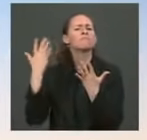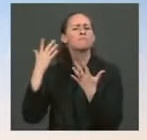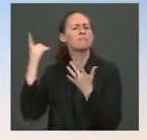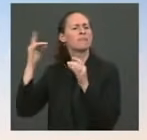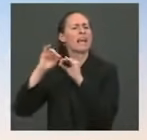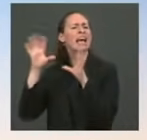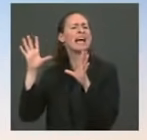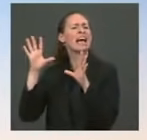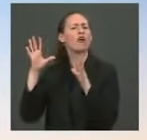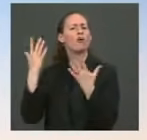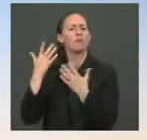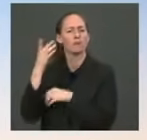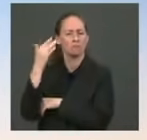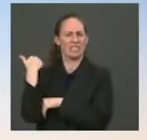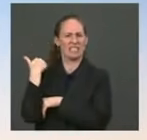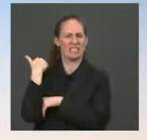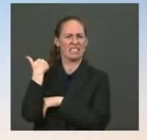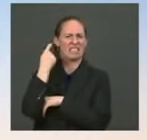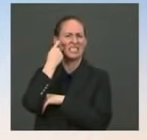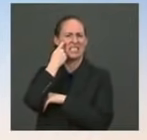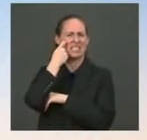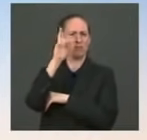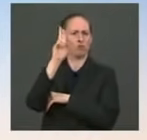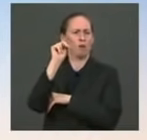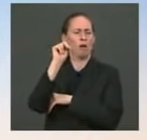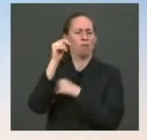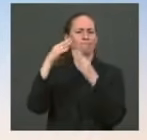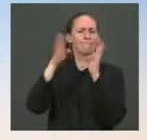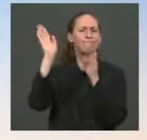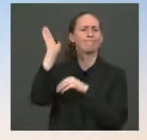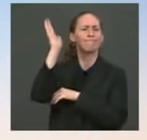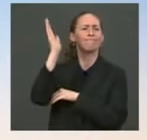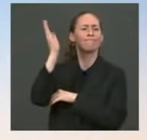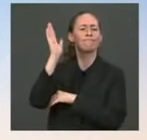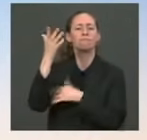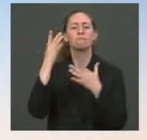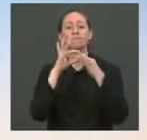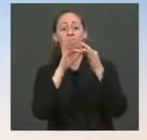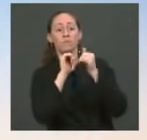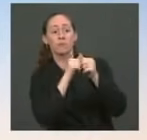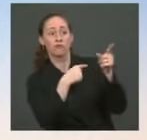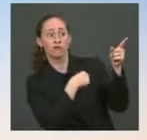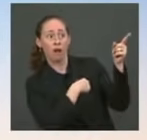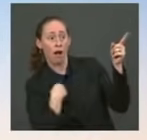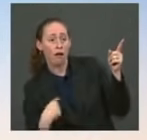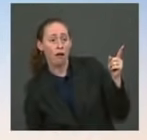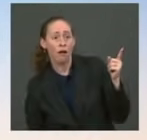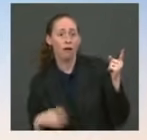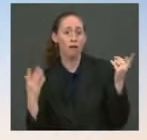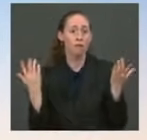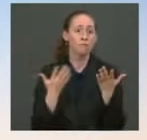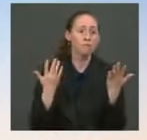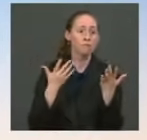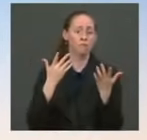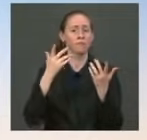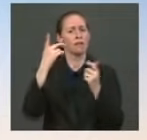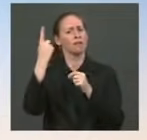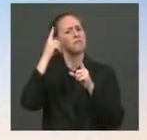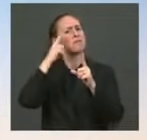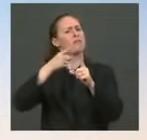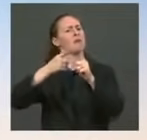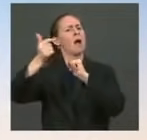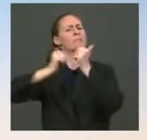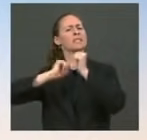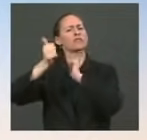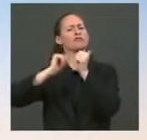UN General Assembly earlier this week that our relationships with China, our approach to China, is one of competition and not one of conflict. I